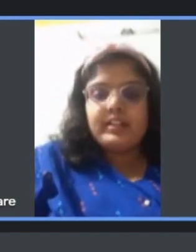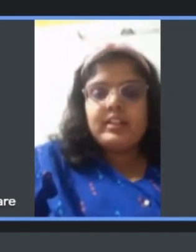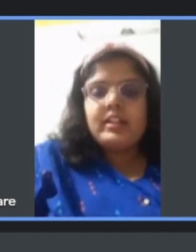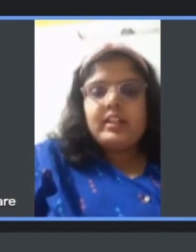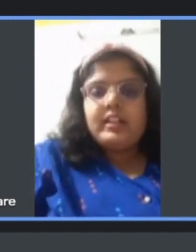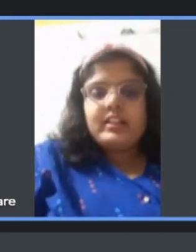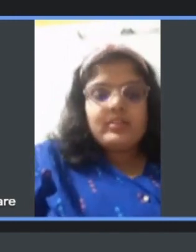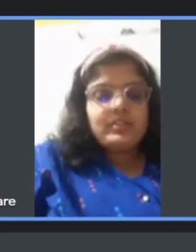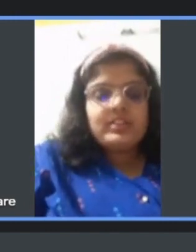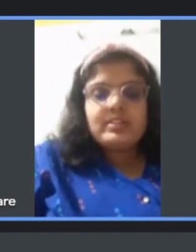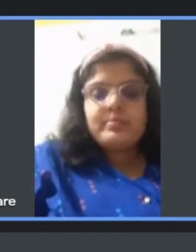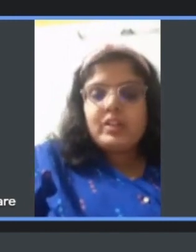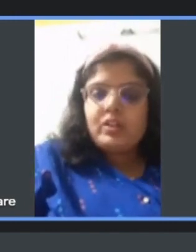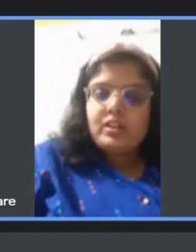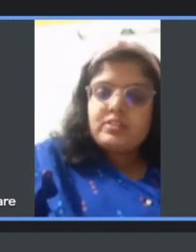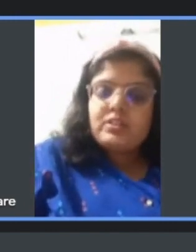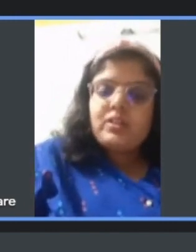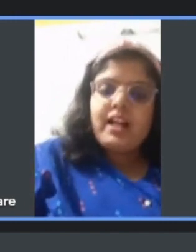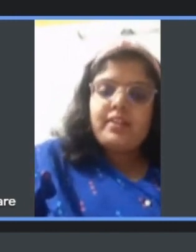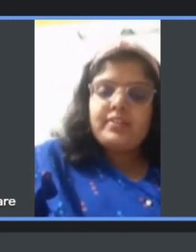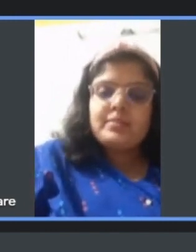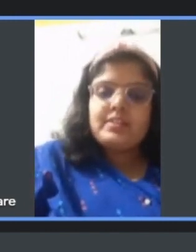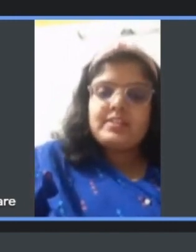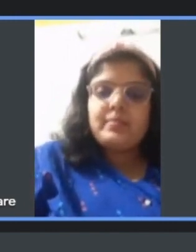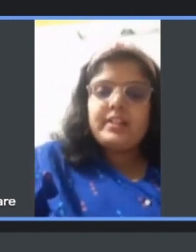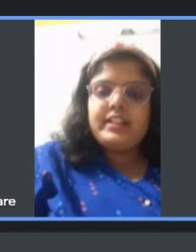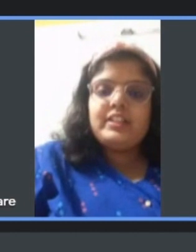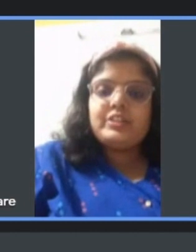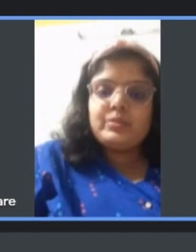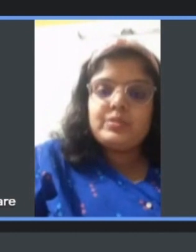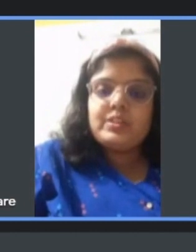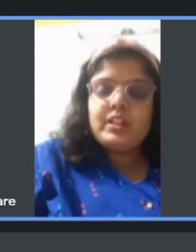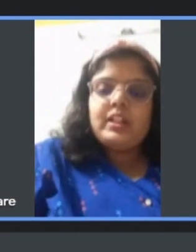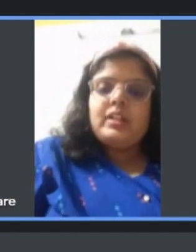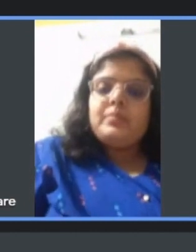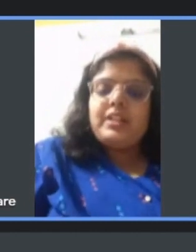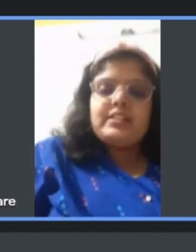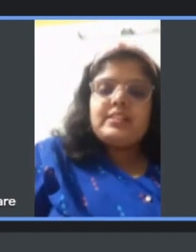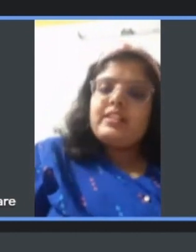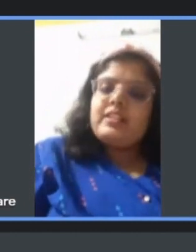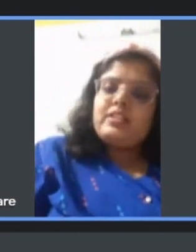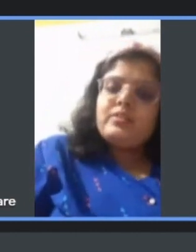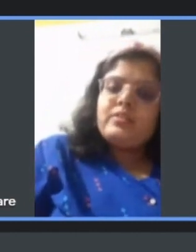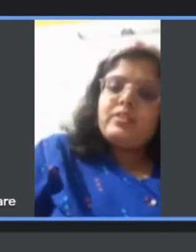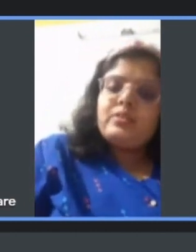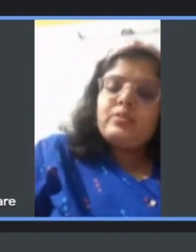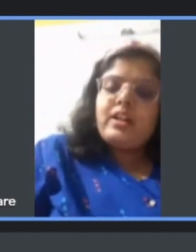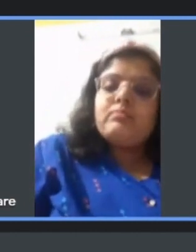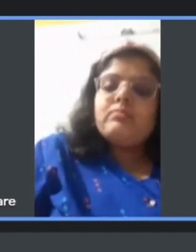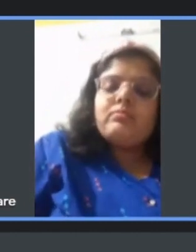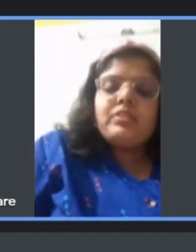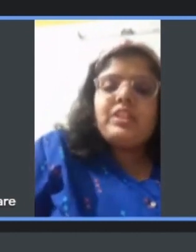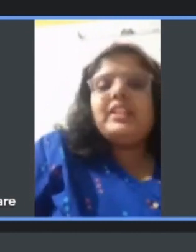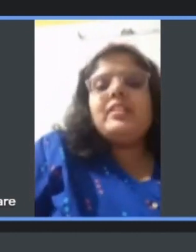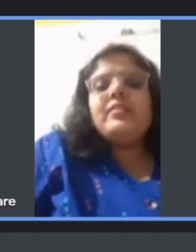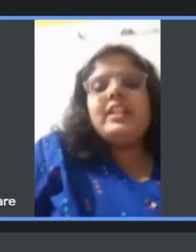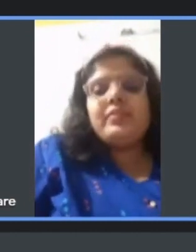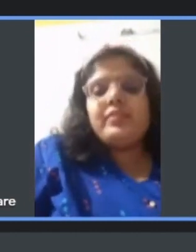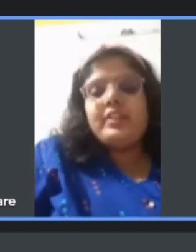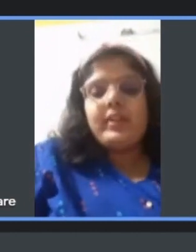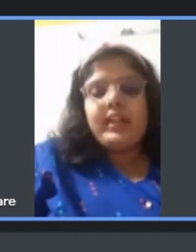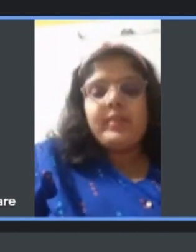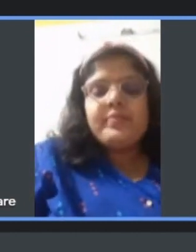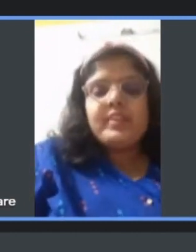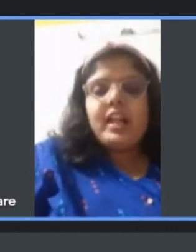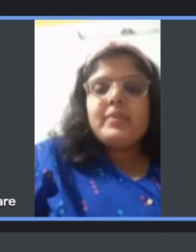it. Like, just because you are having some disability issues means that you are treated in a very